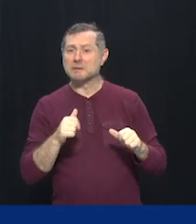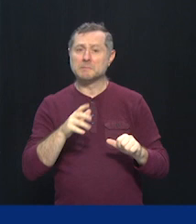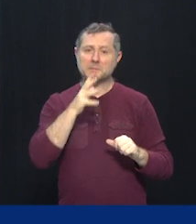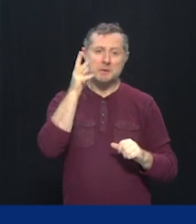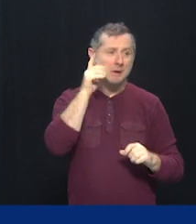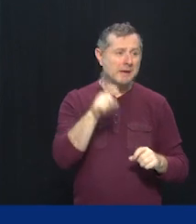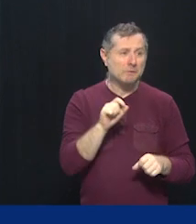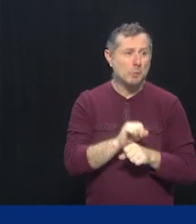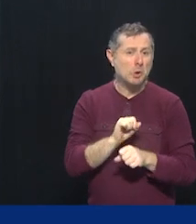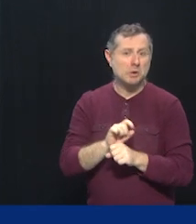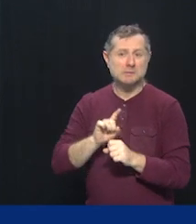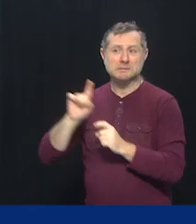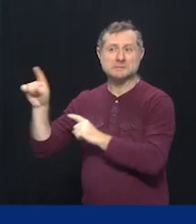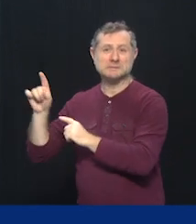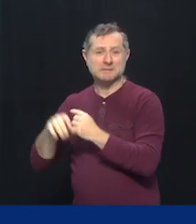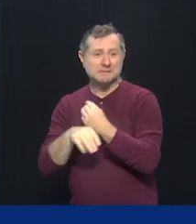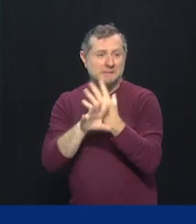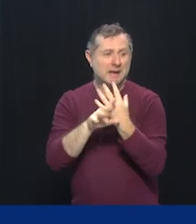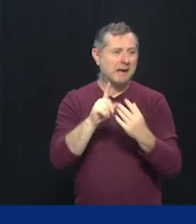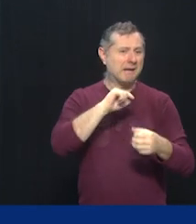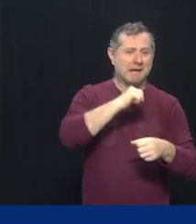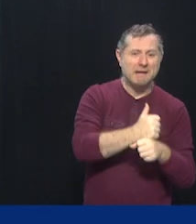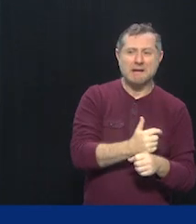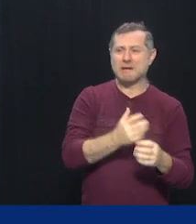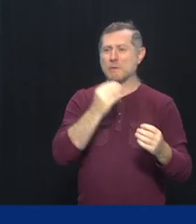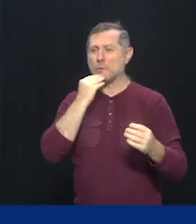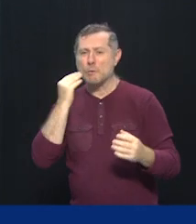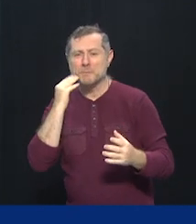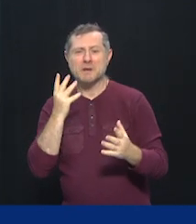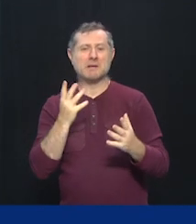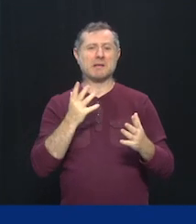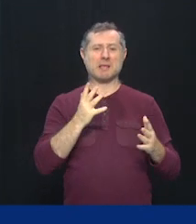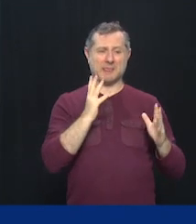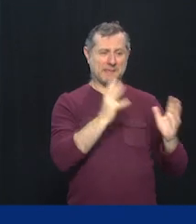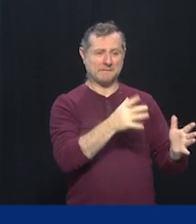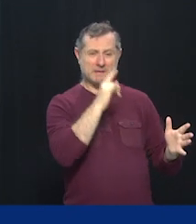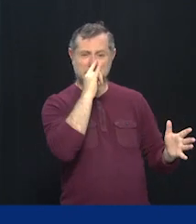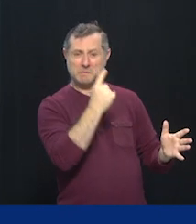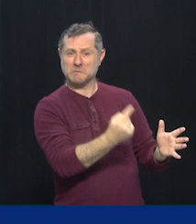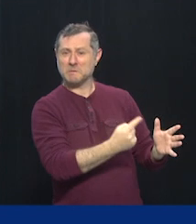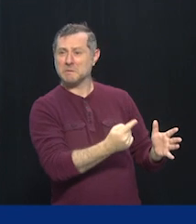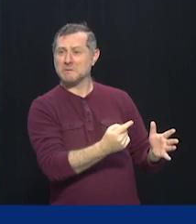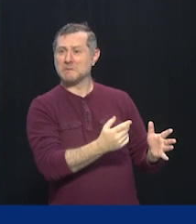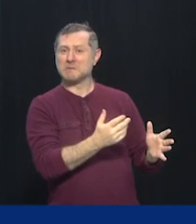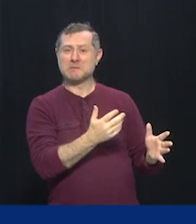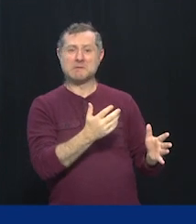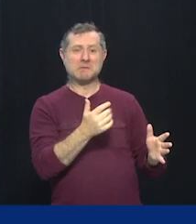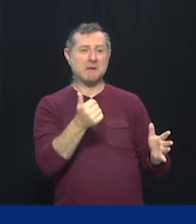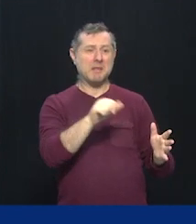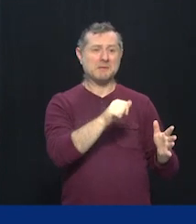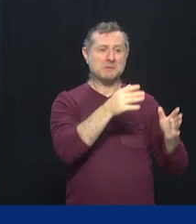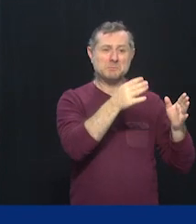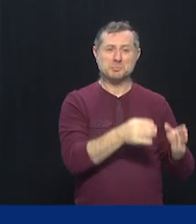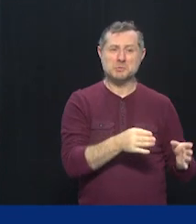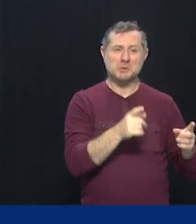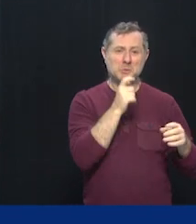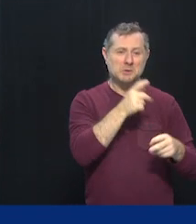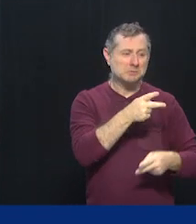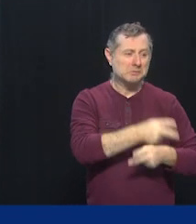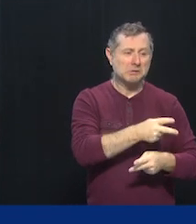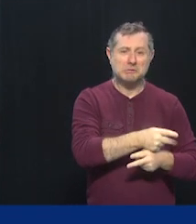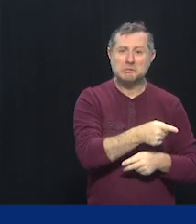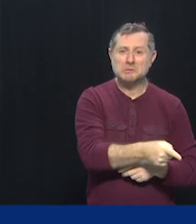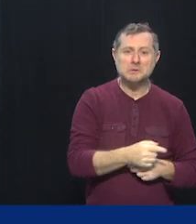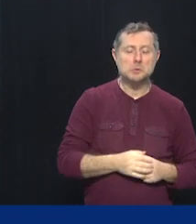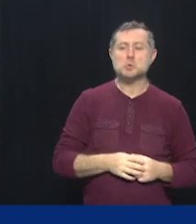from home or be an essential worker and leave their kids to someone else to educate them. We can no longer hemorrhage the